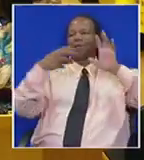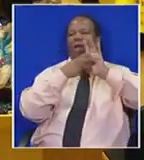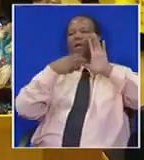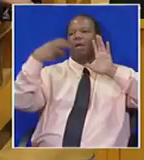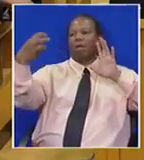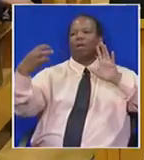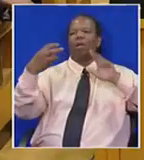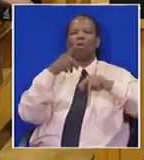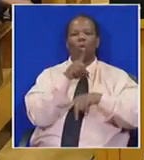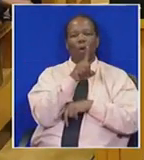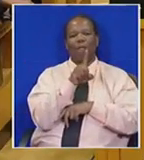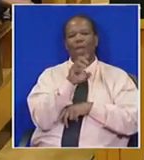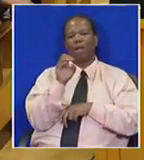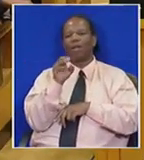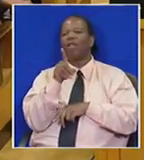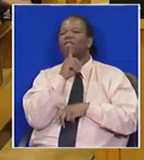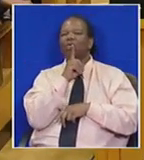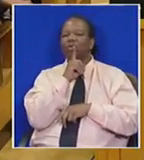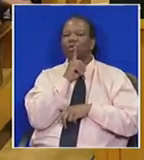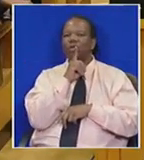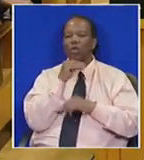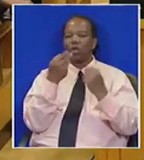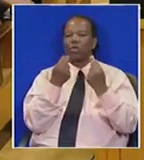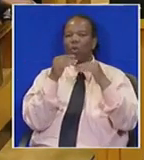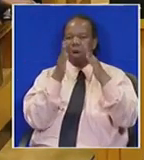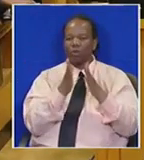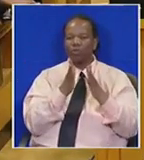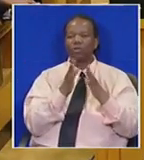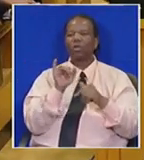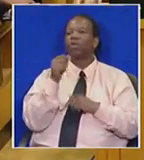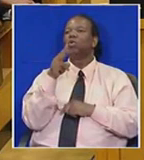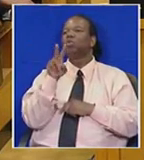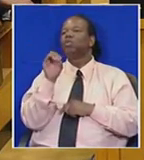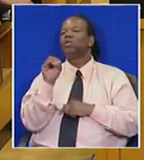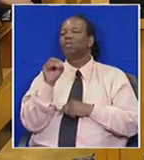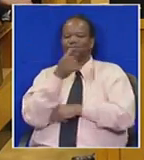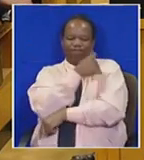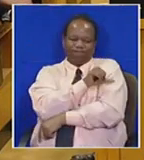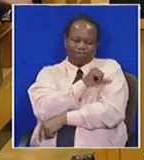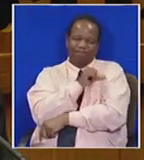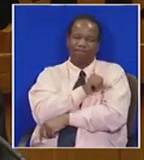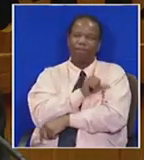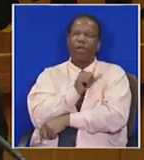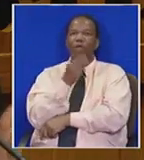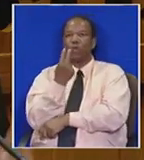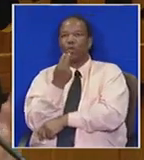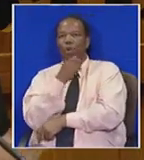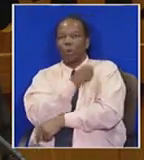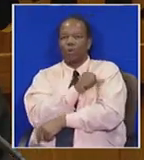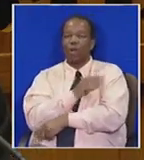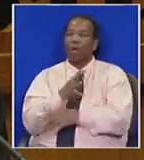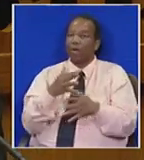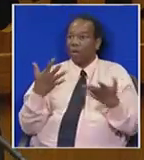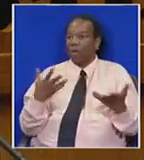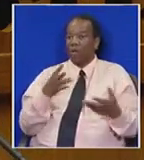more than 100,000 new houses. Complete 20 health facilities, including a new hospital. Accelerate